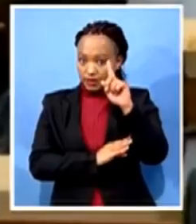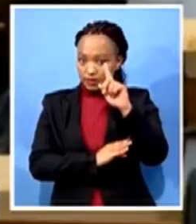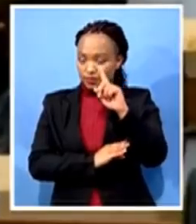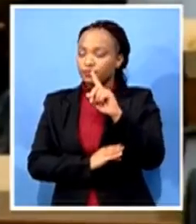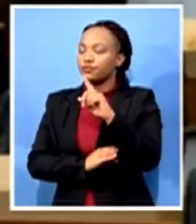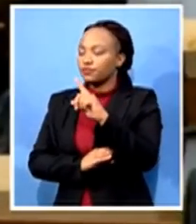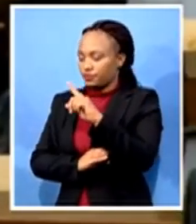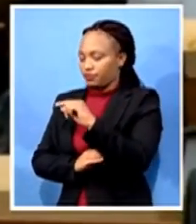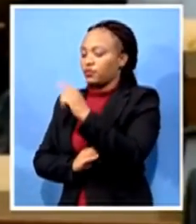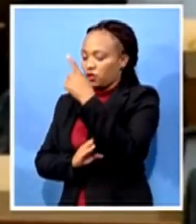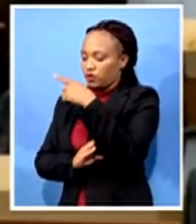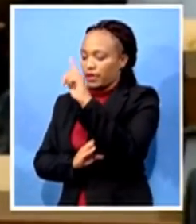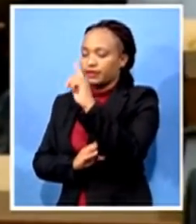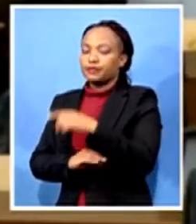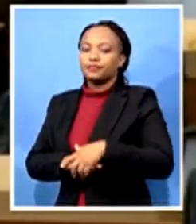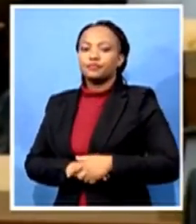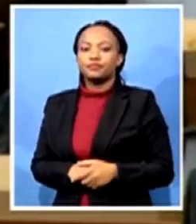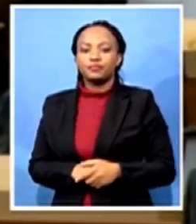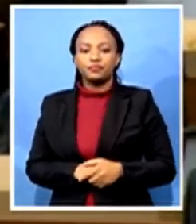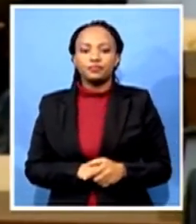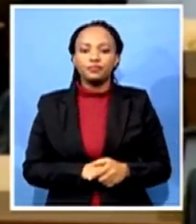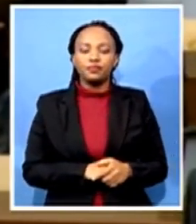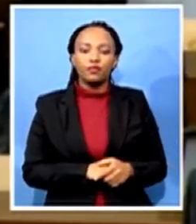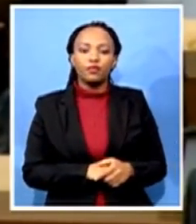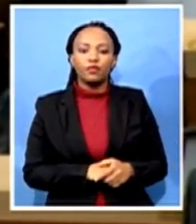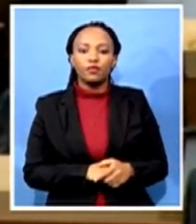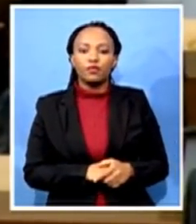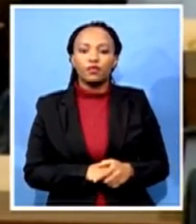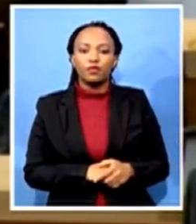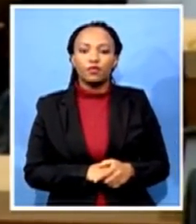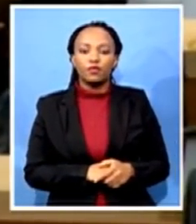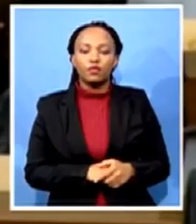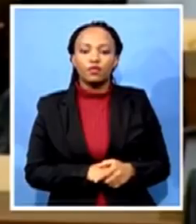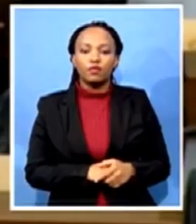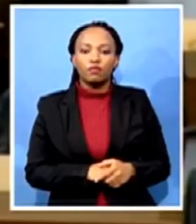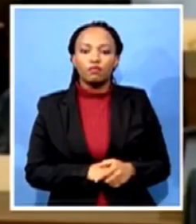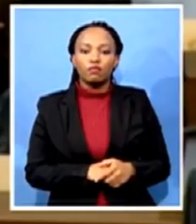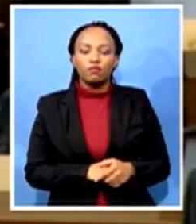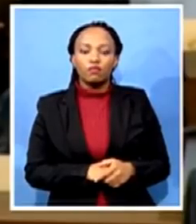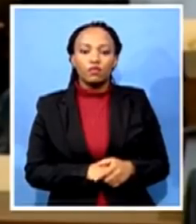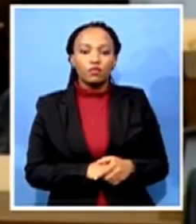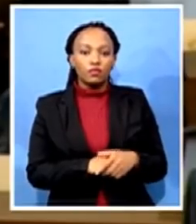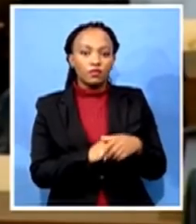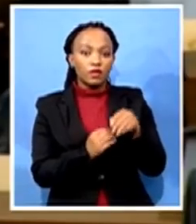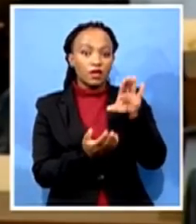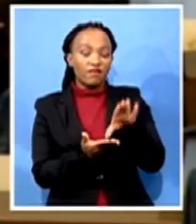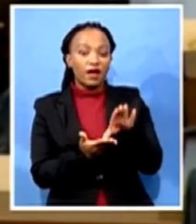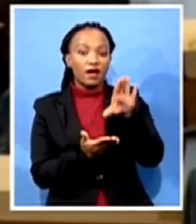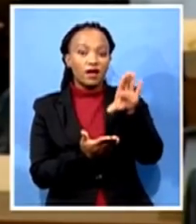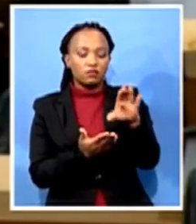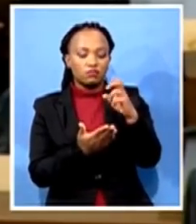The funding for that project, that housing project, would have